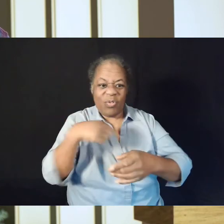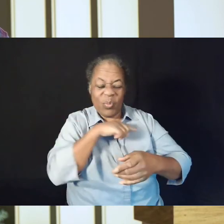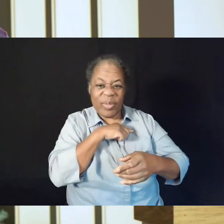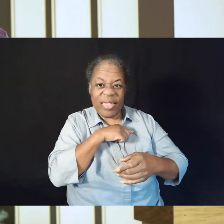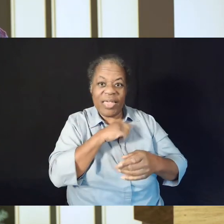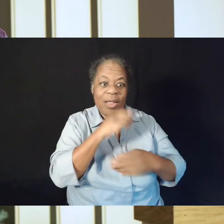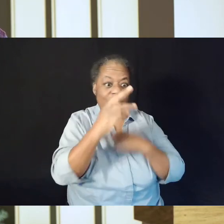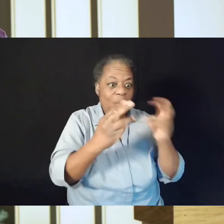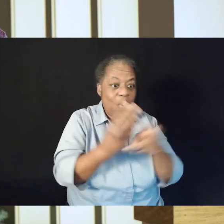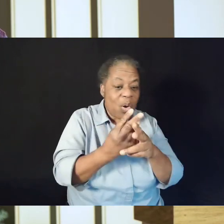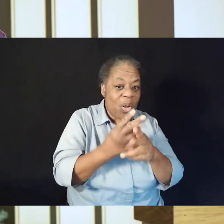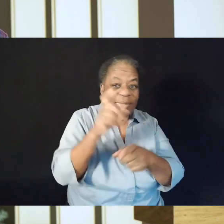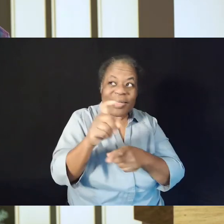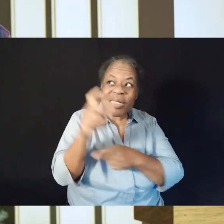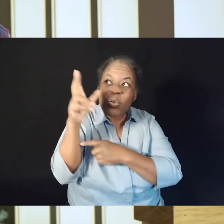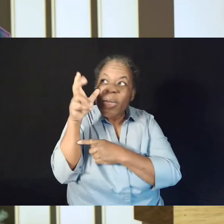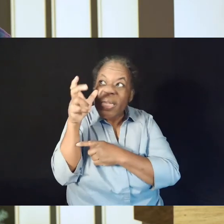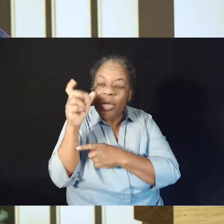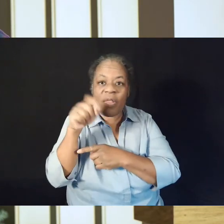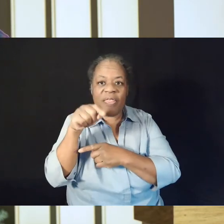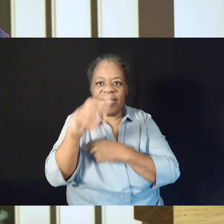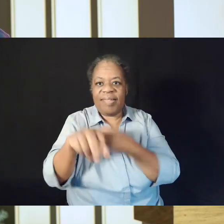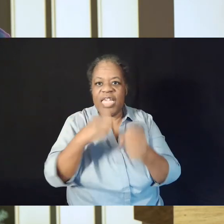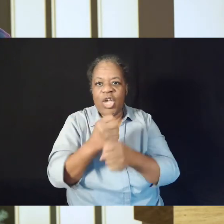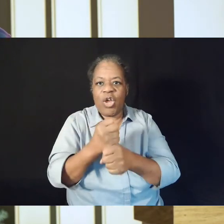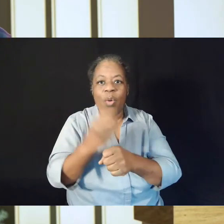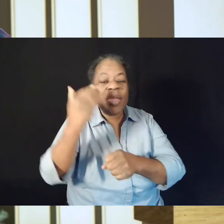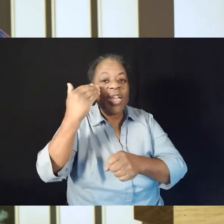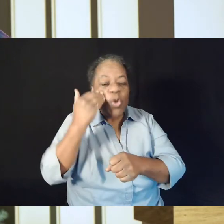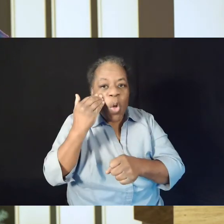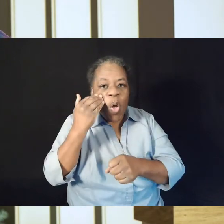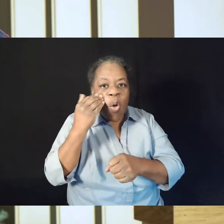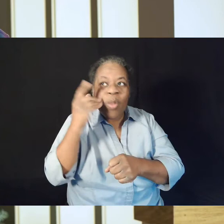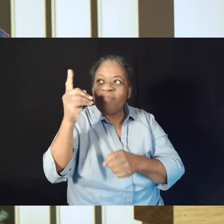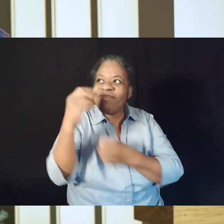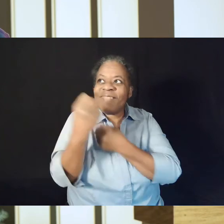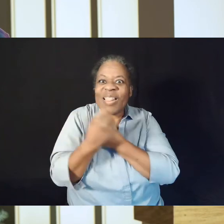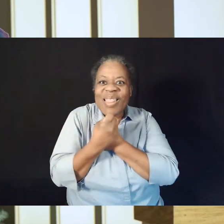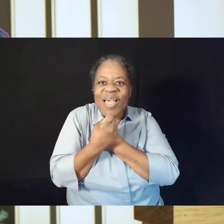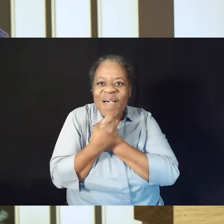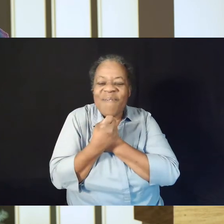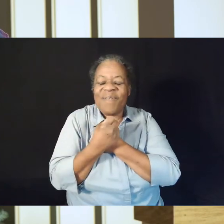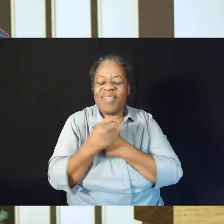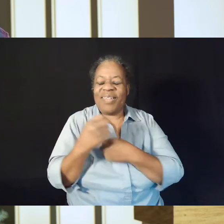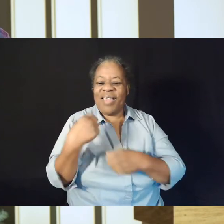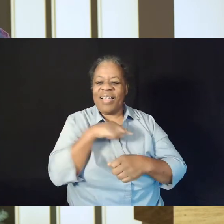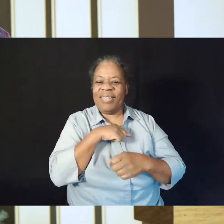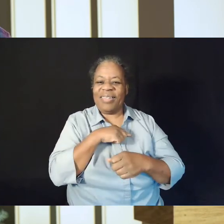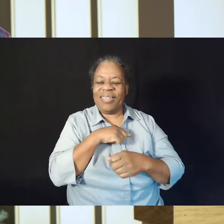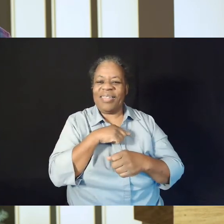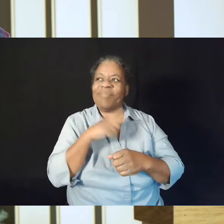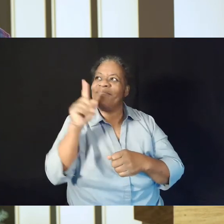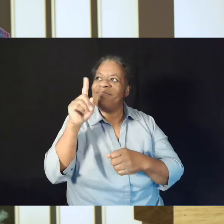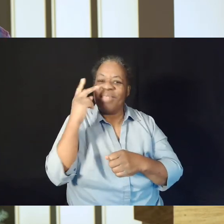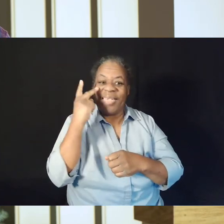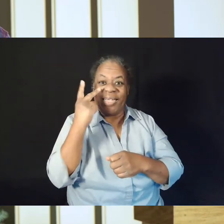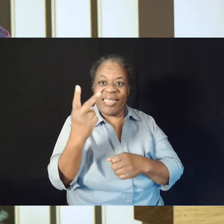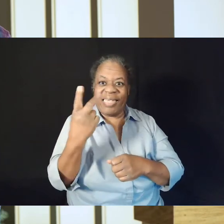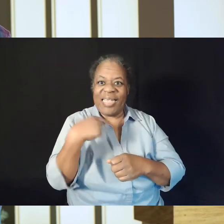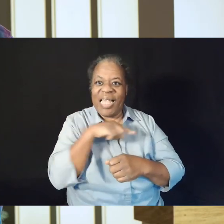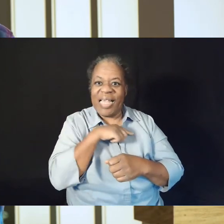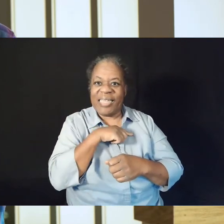this year. We know we are loved when we are seen by the one who loved us